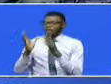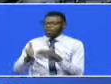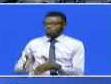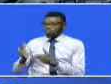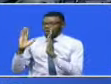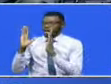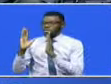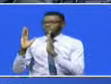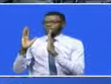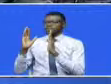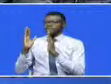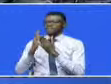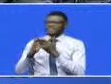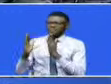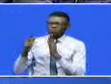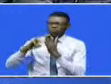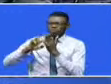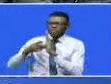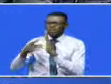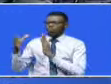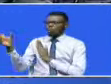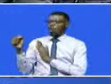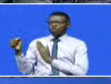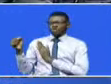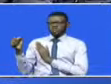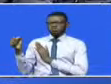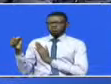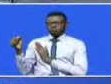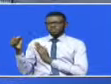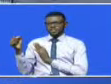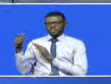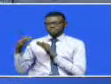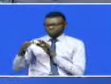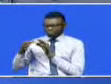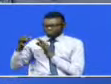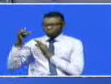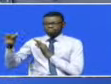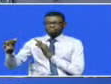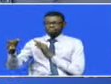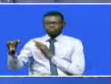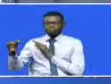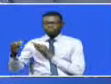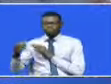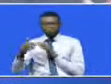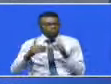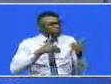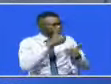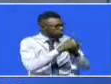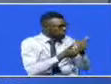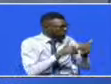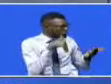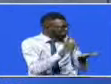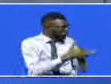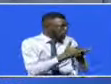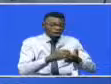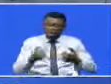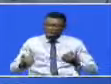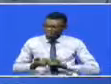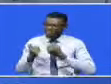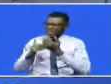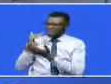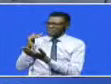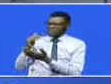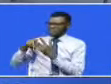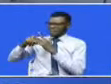to suspend certain projects. Major projects? Yes. Infrastructure projects? If they have started. If it